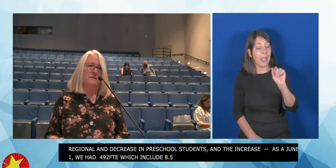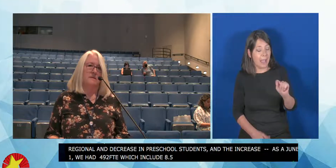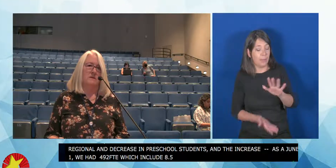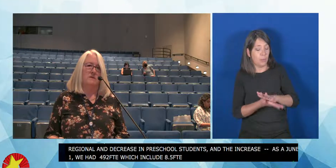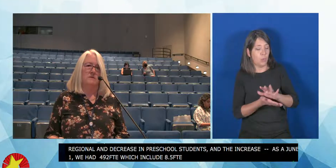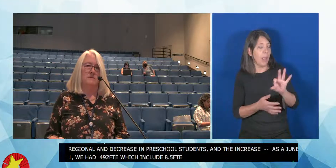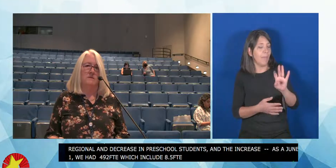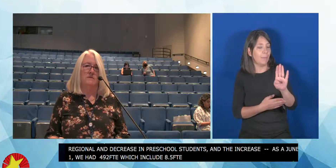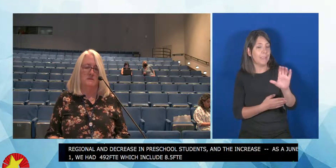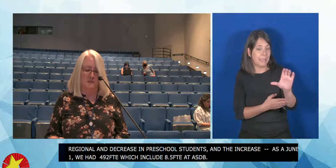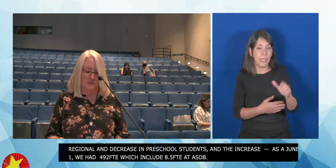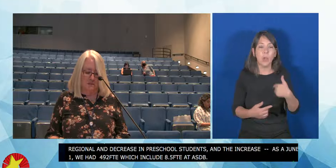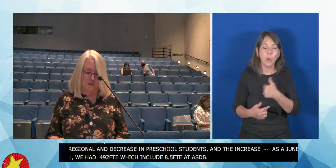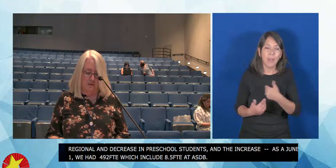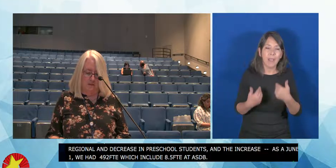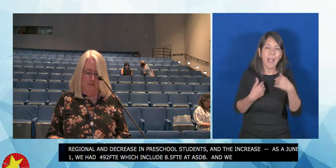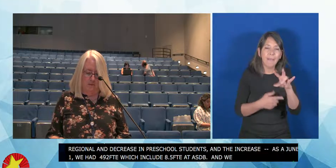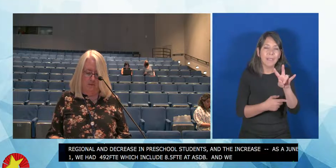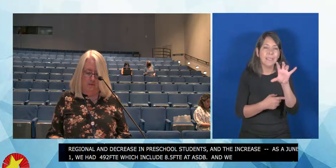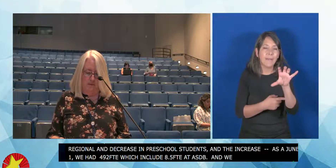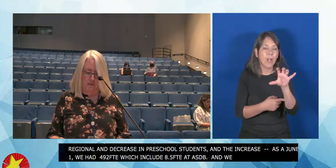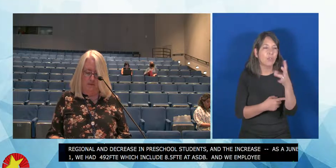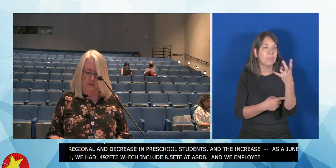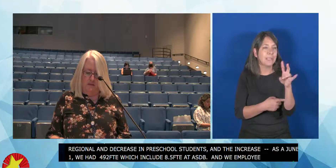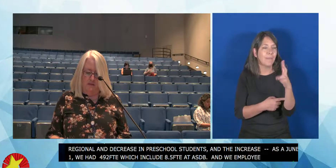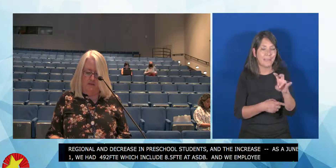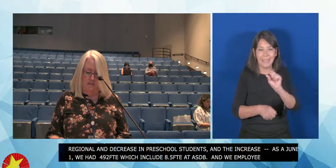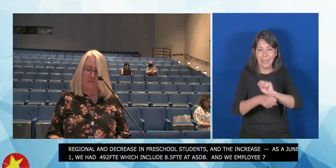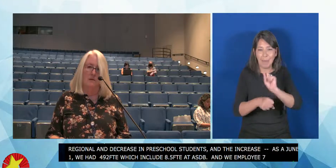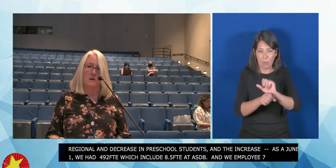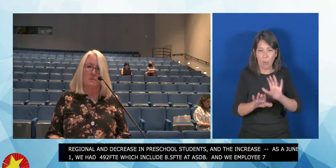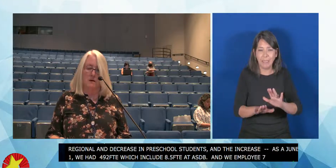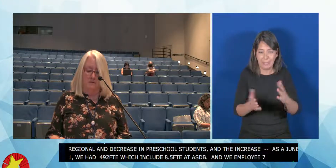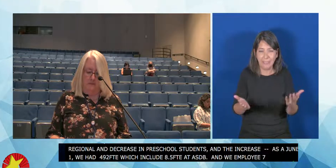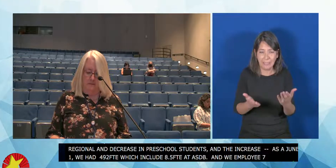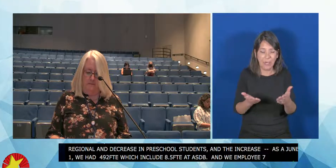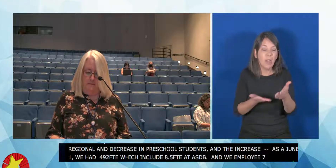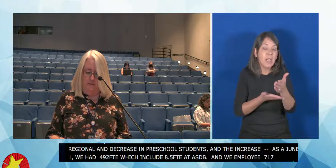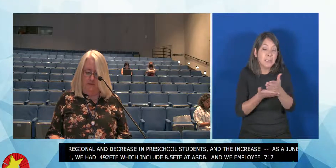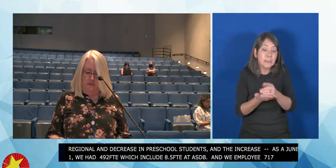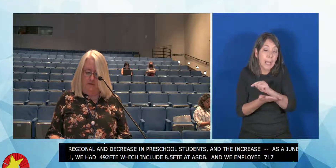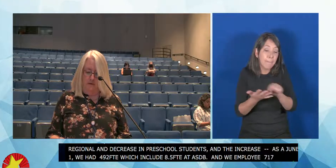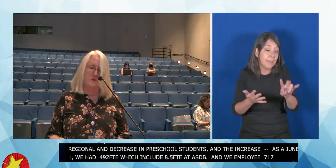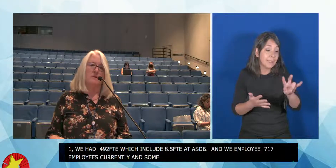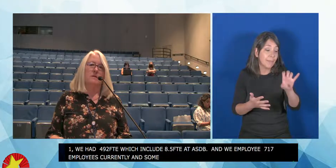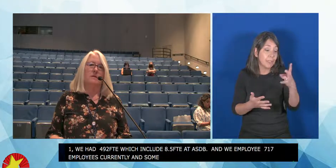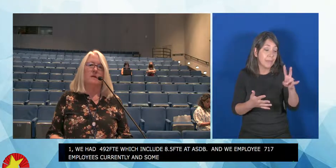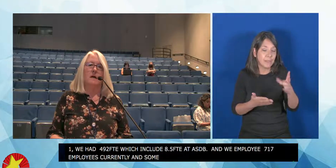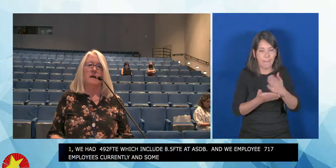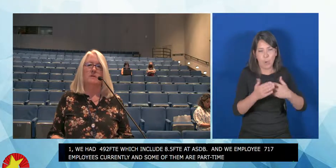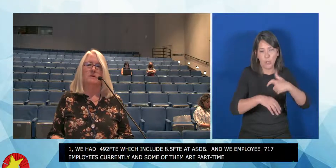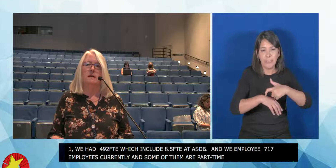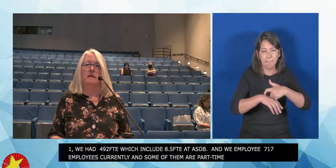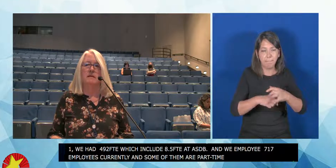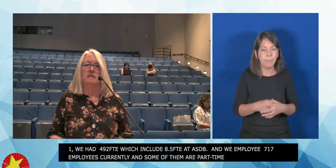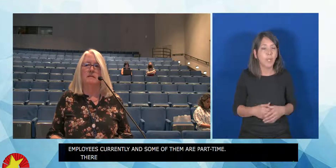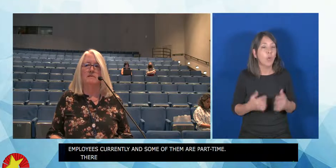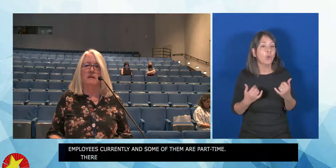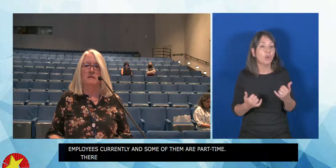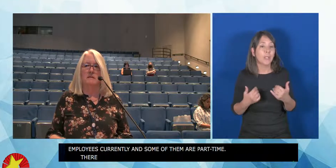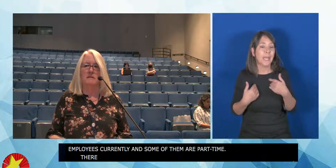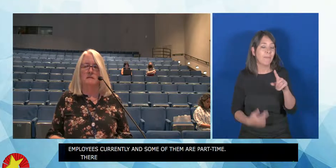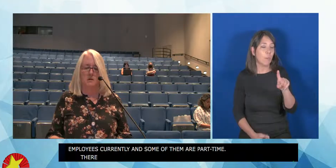employ 717 employees. Some of them are part-time. There are currently